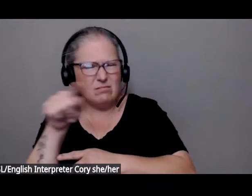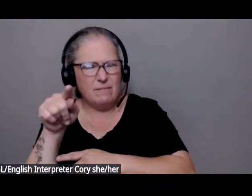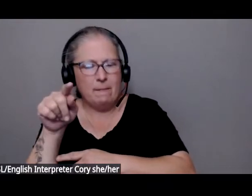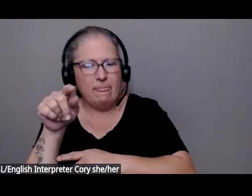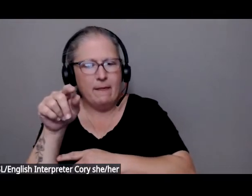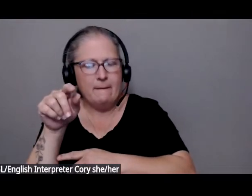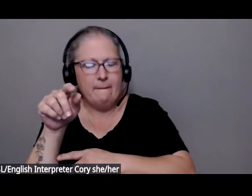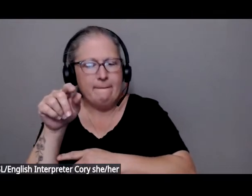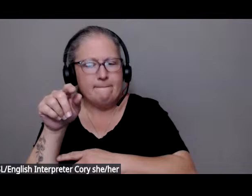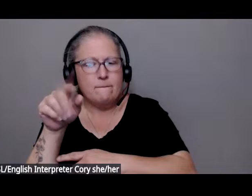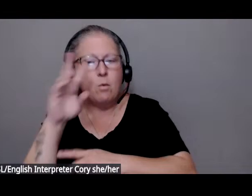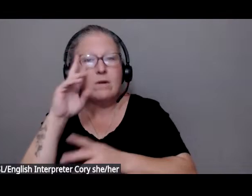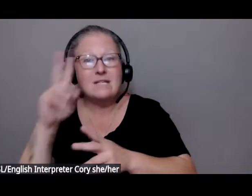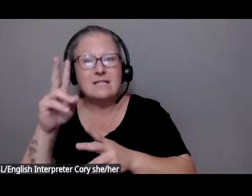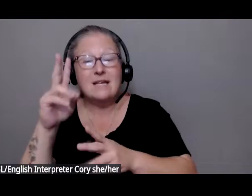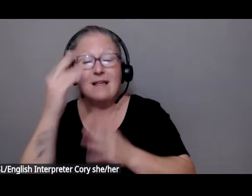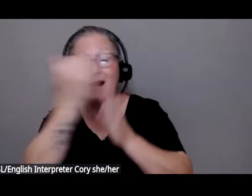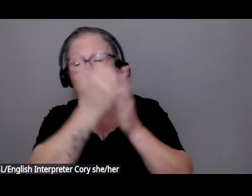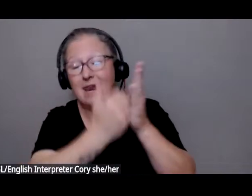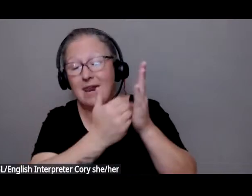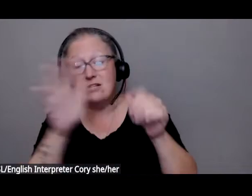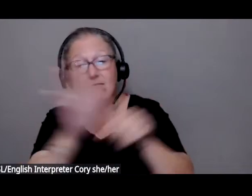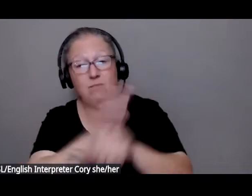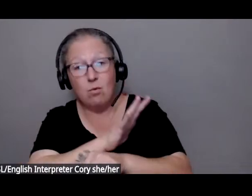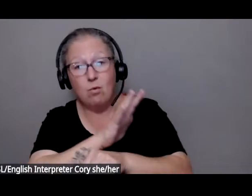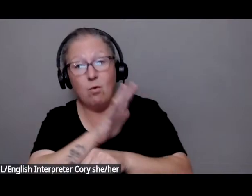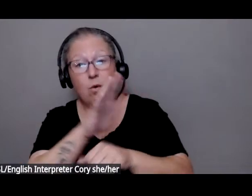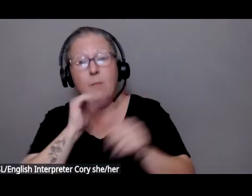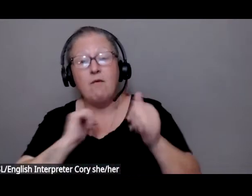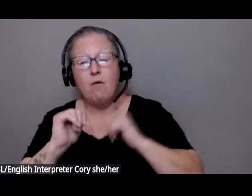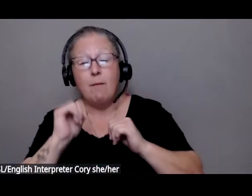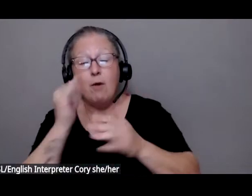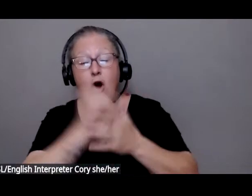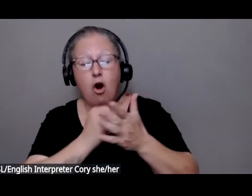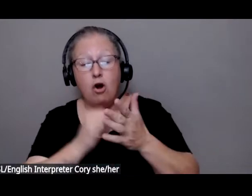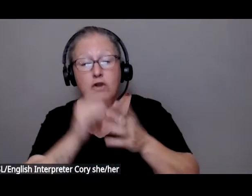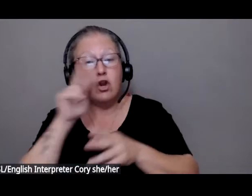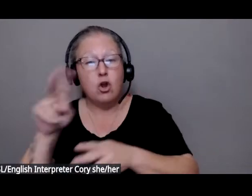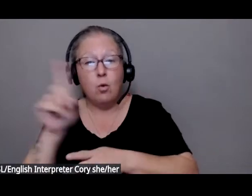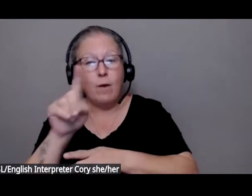of our visual and performing arts events across the district by visiting